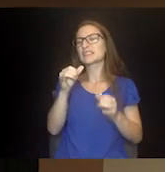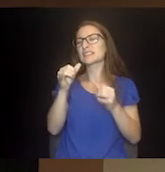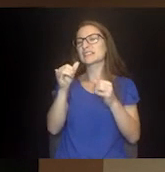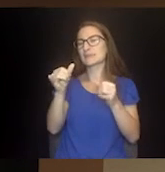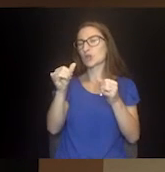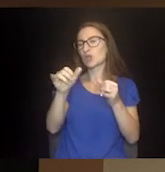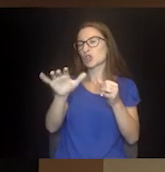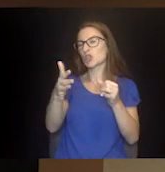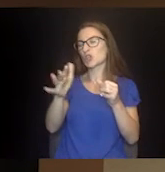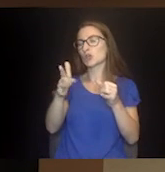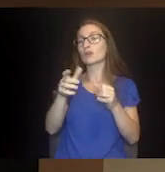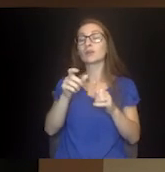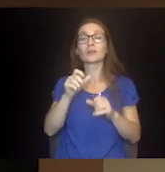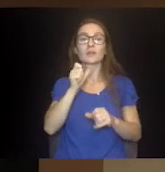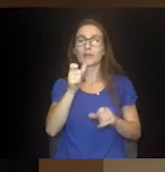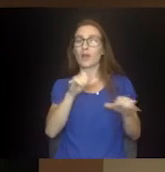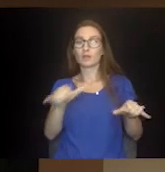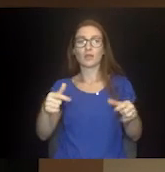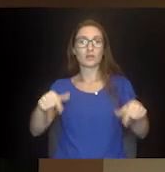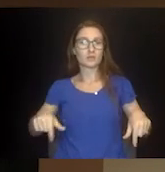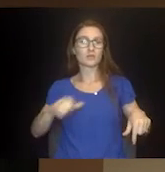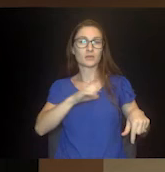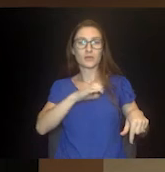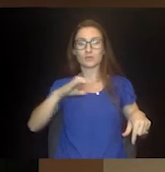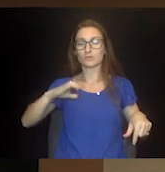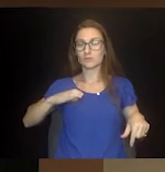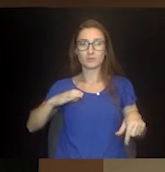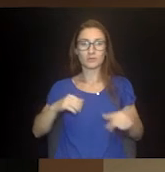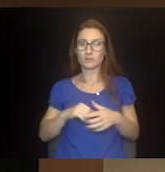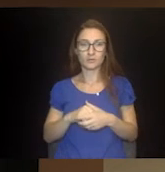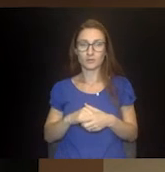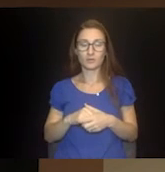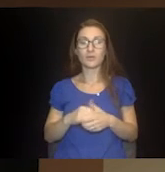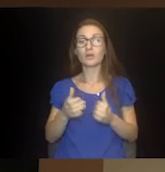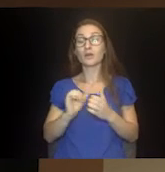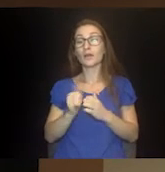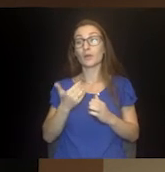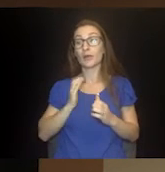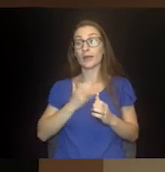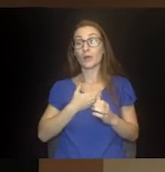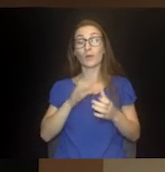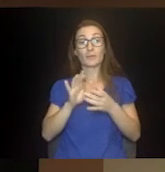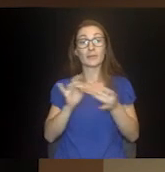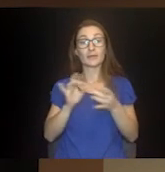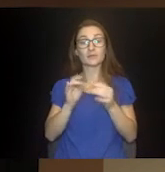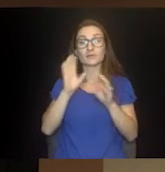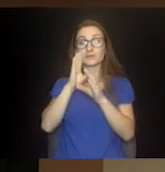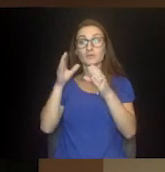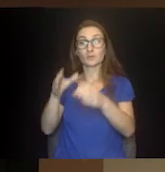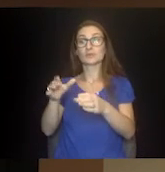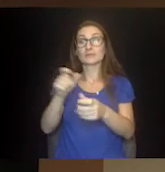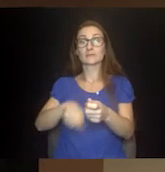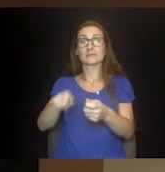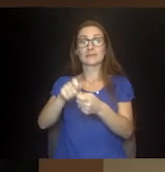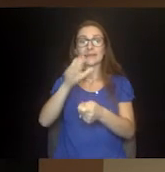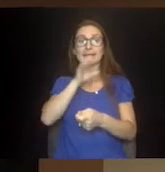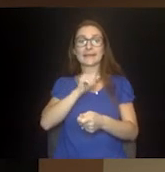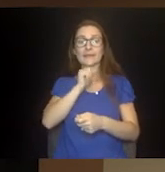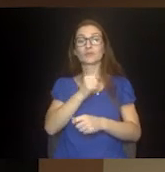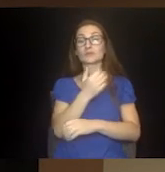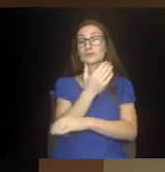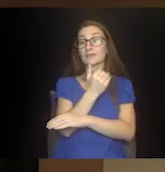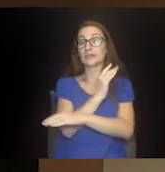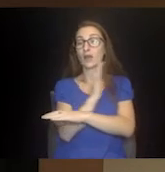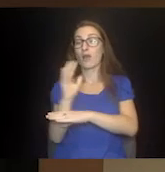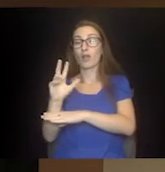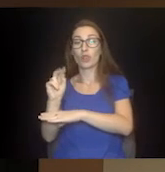like that, but not like how the council and how we direct our message towards a certain